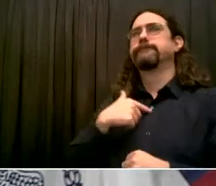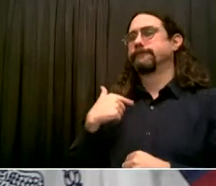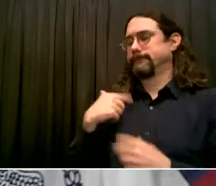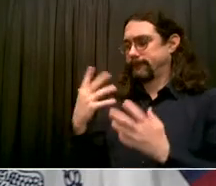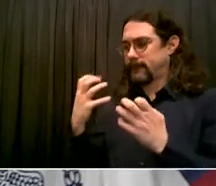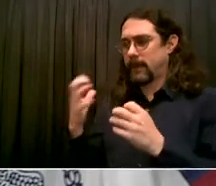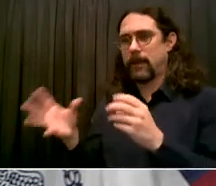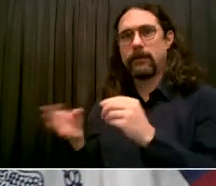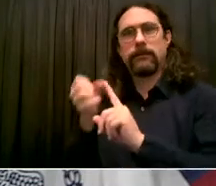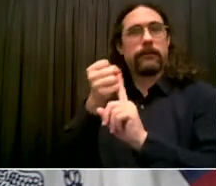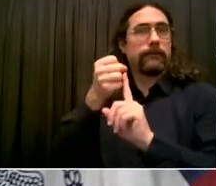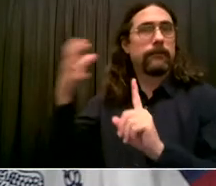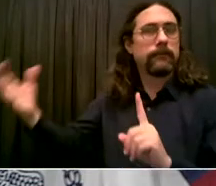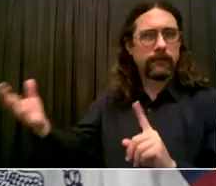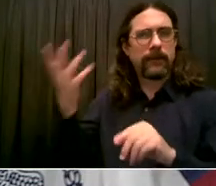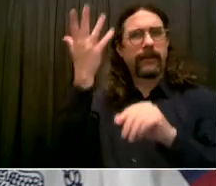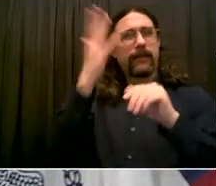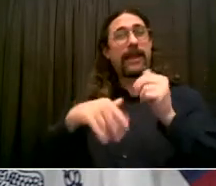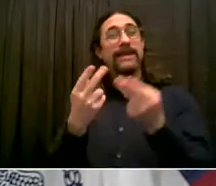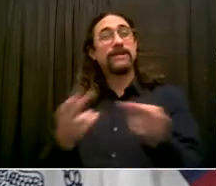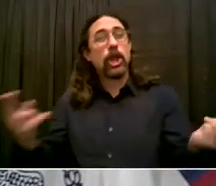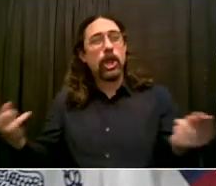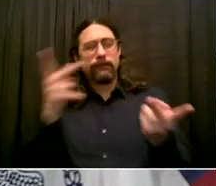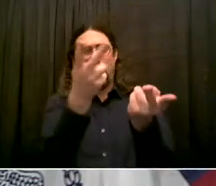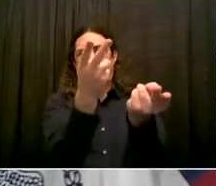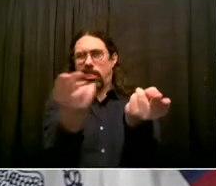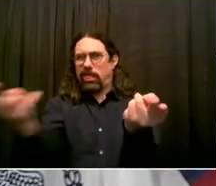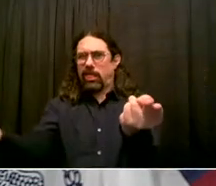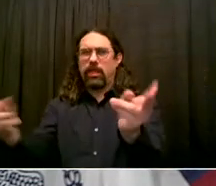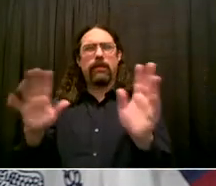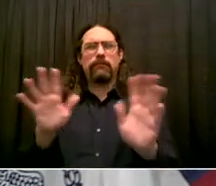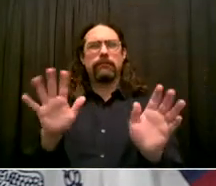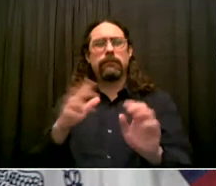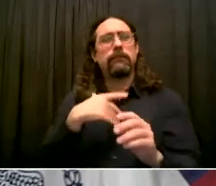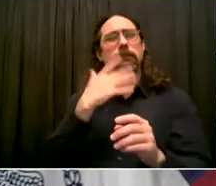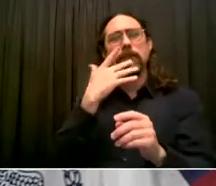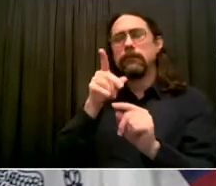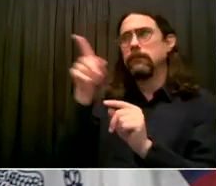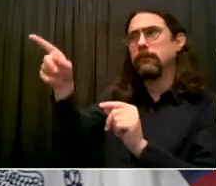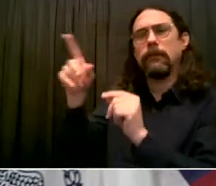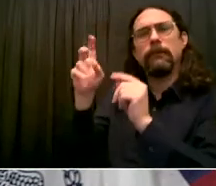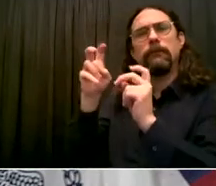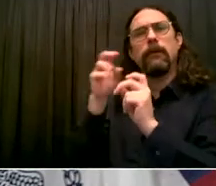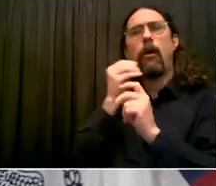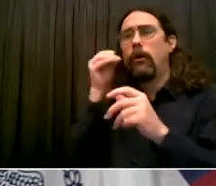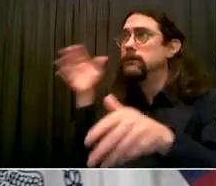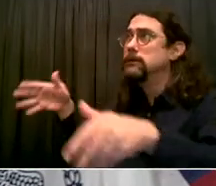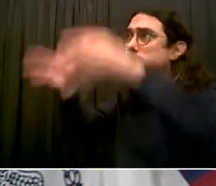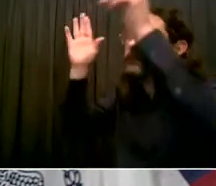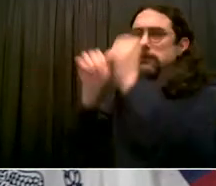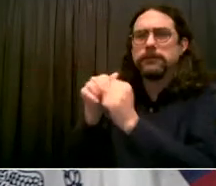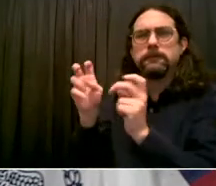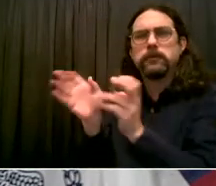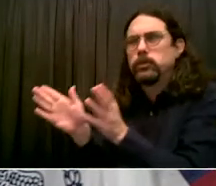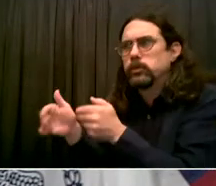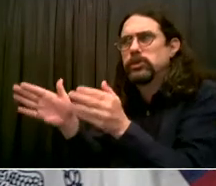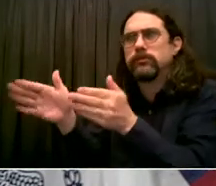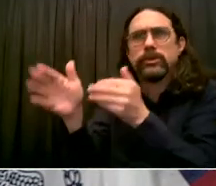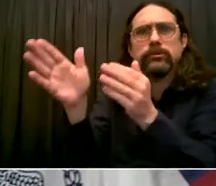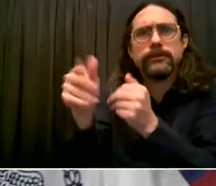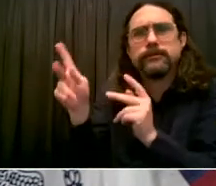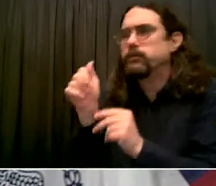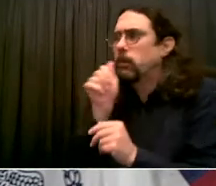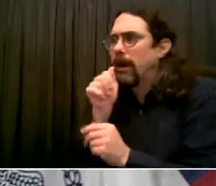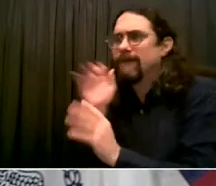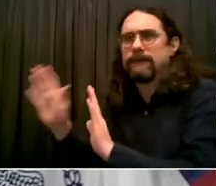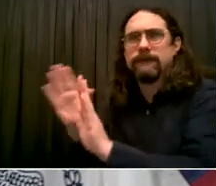recover. So all of those efforts are going to deepen. We need them all. And this is part of, I think, an important part of our recovery.